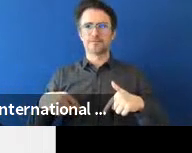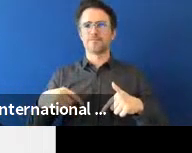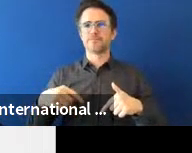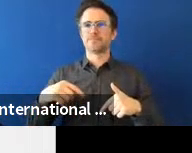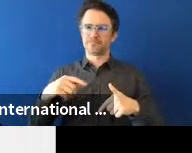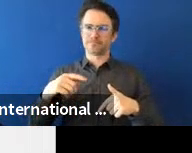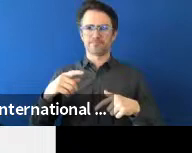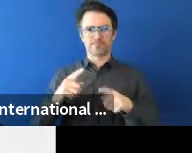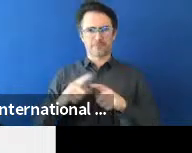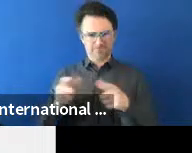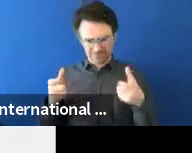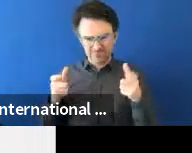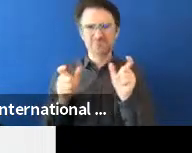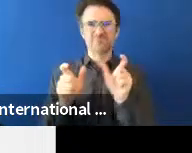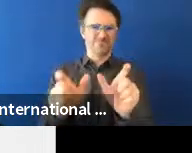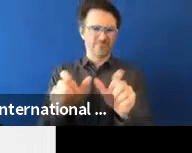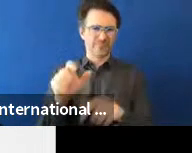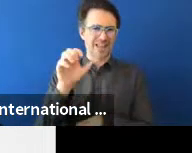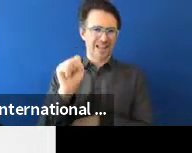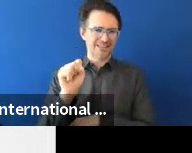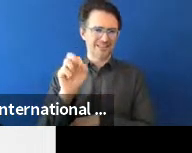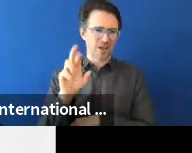the past 20 years,